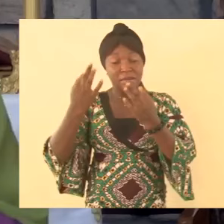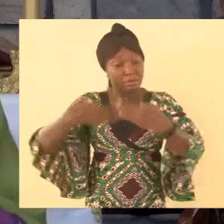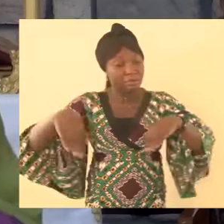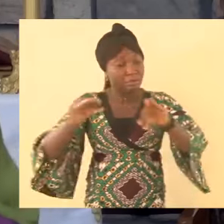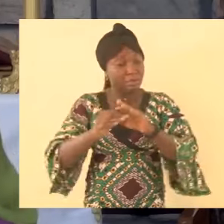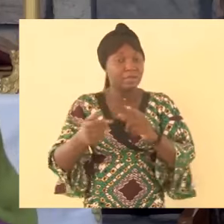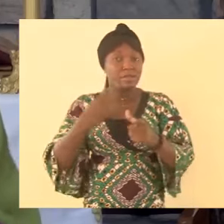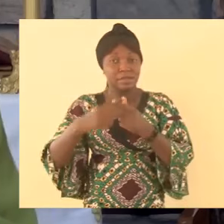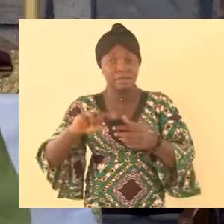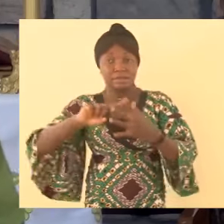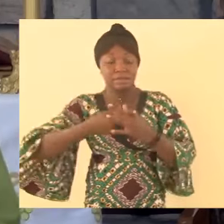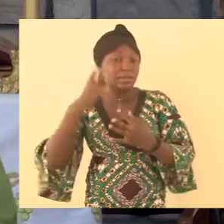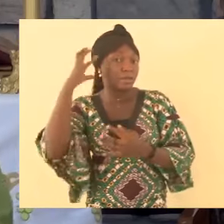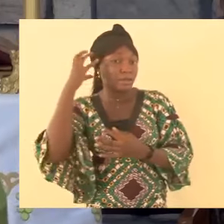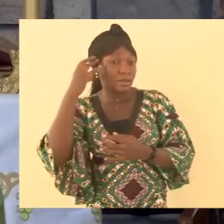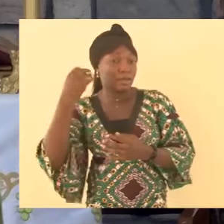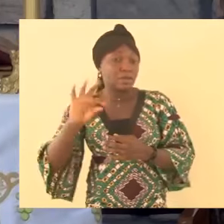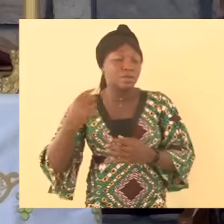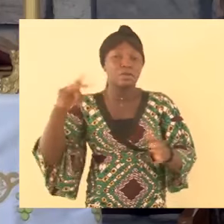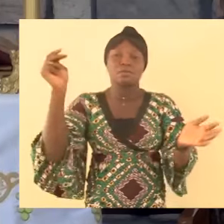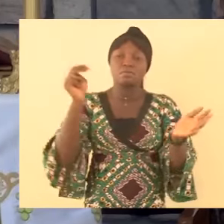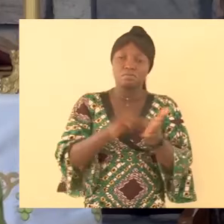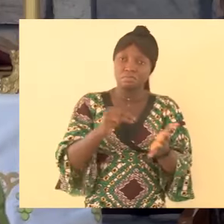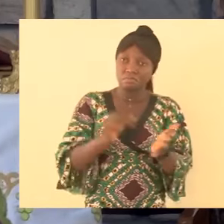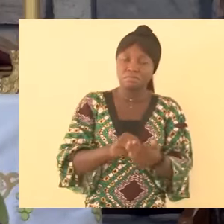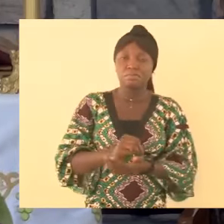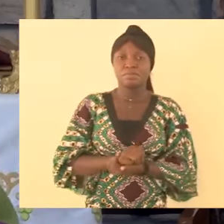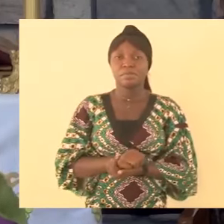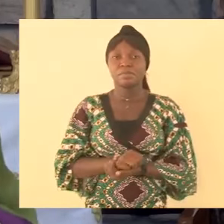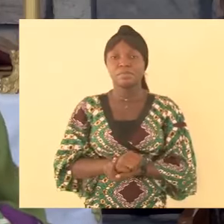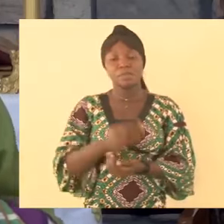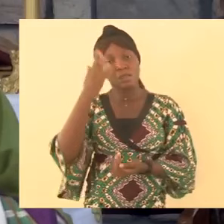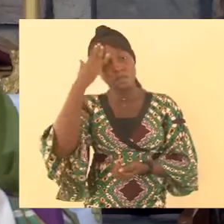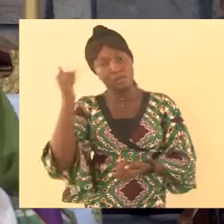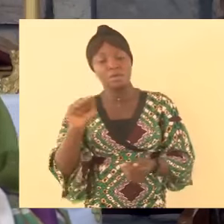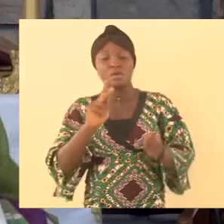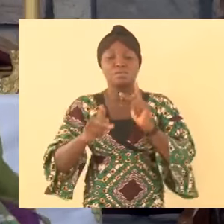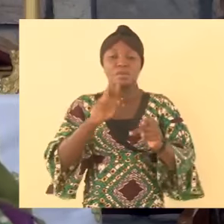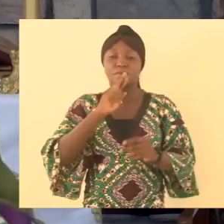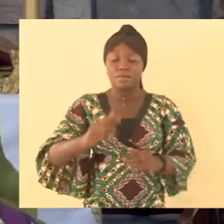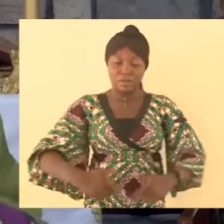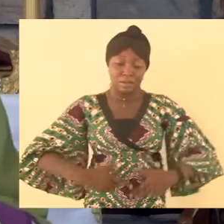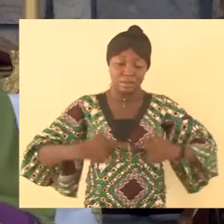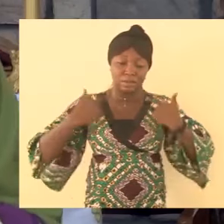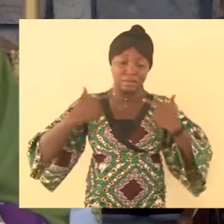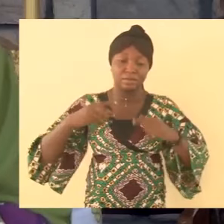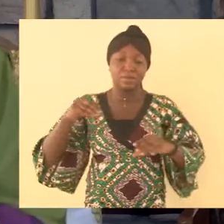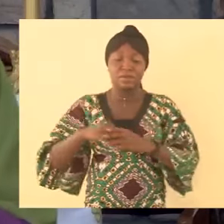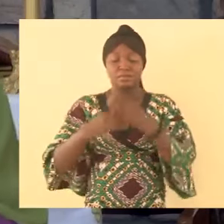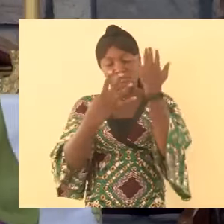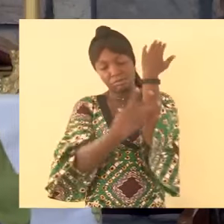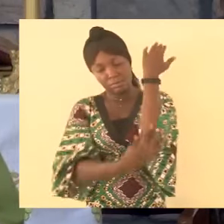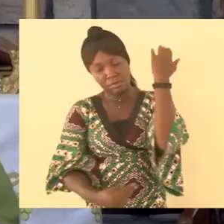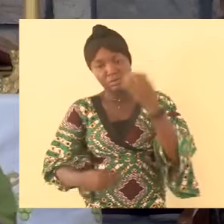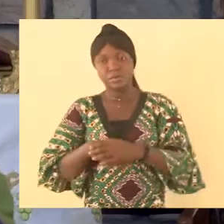immunity, then you now start hearing of the billions while the people are living in